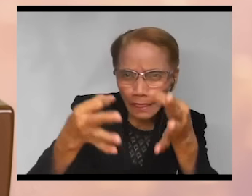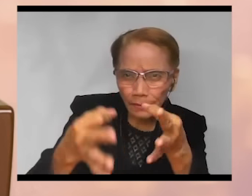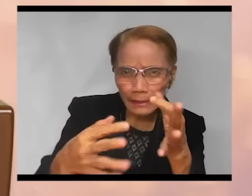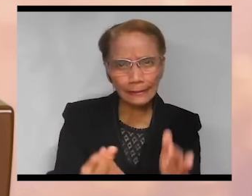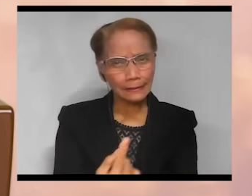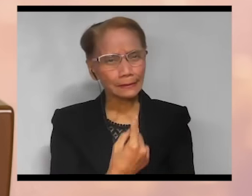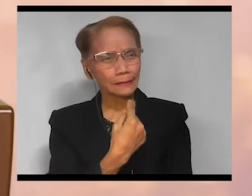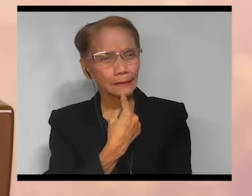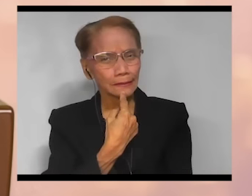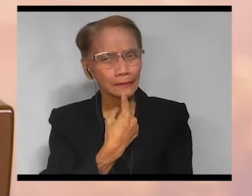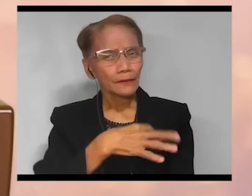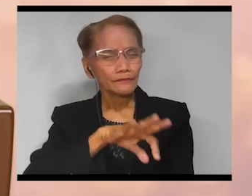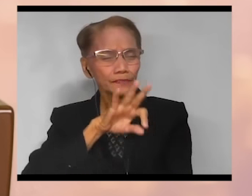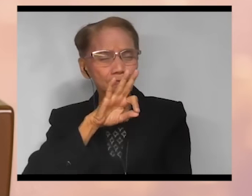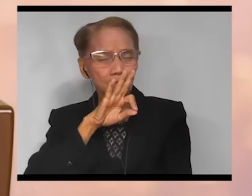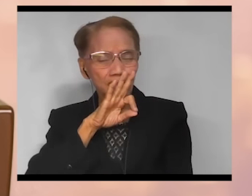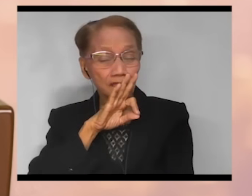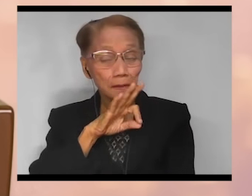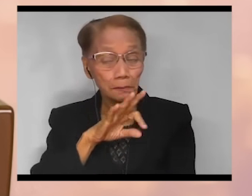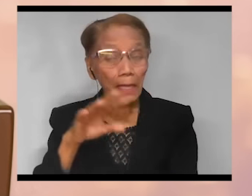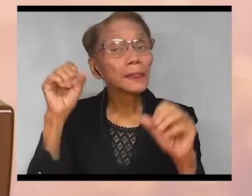and frustrate them, and